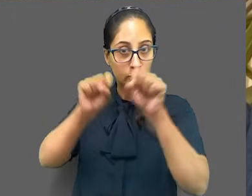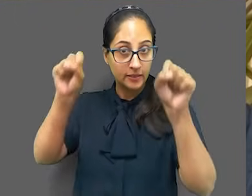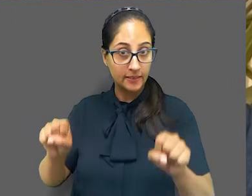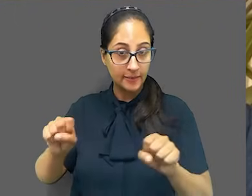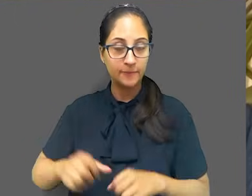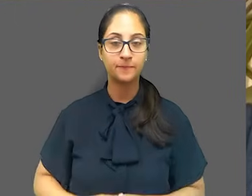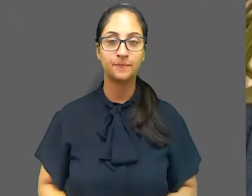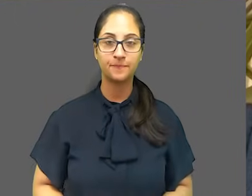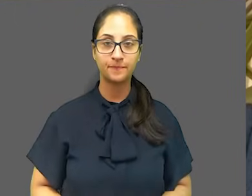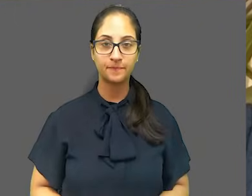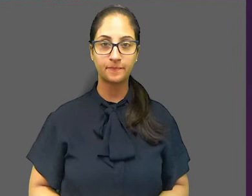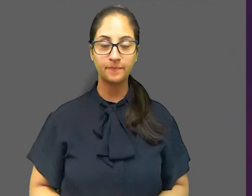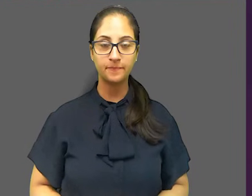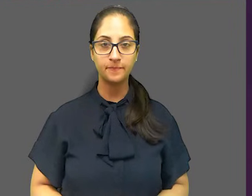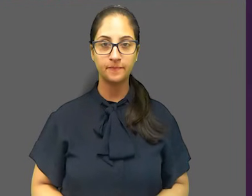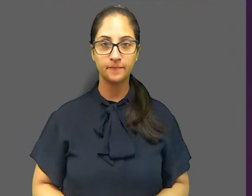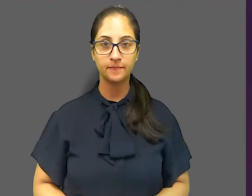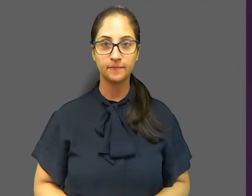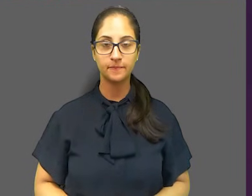systems.